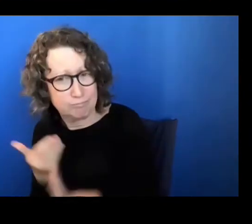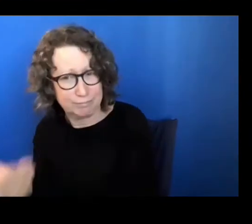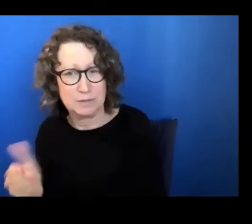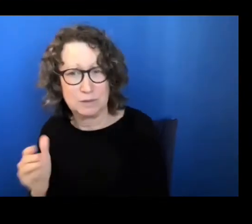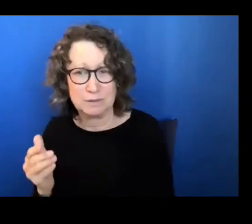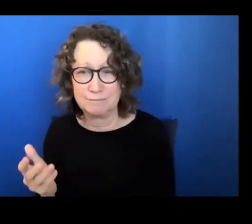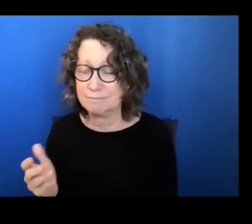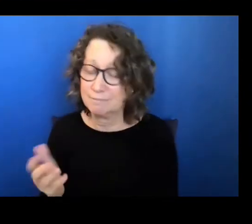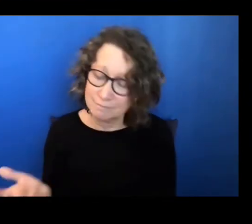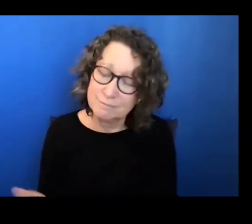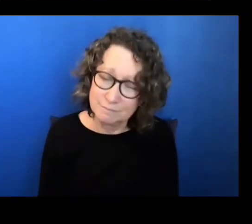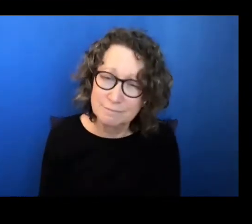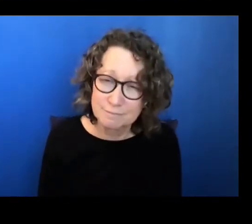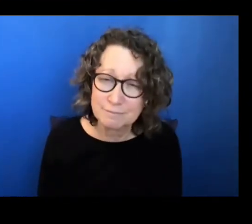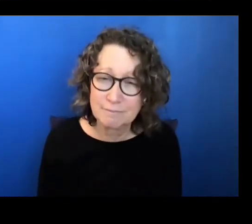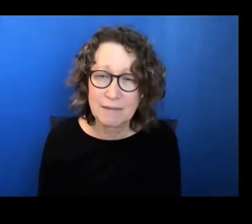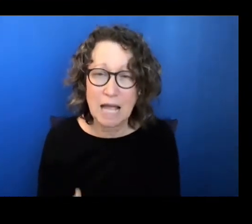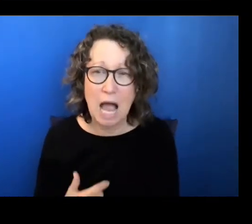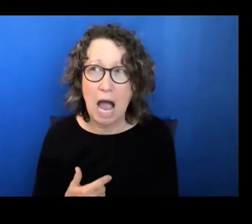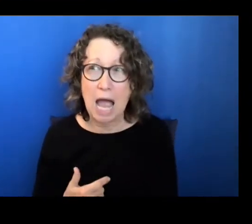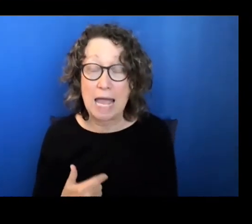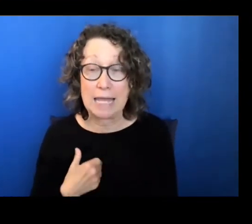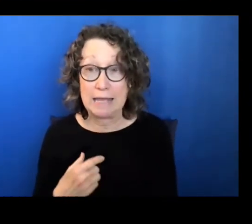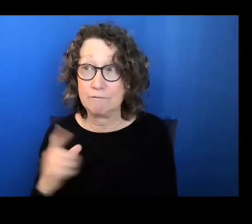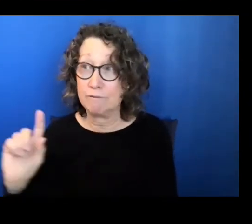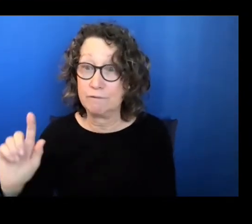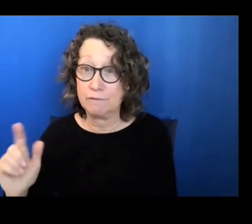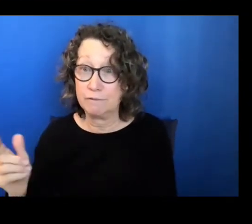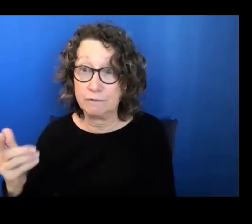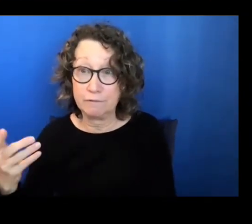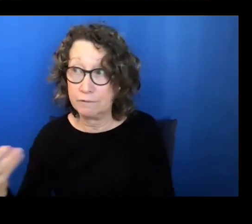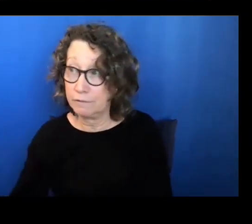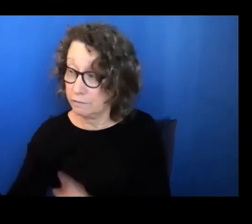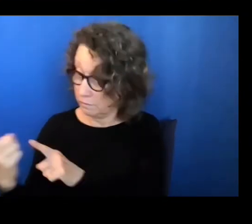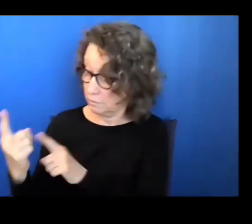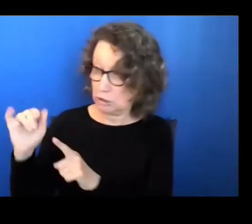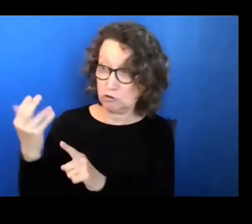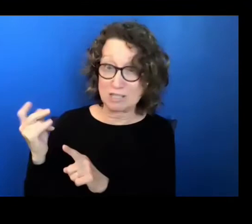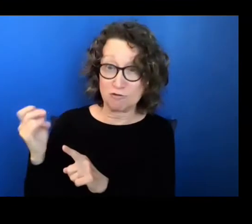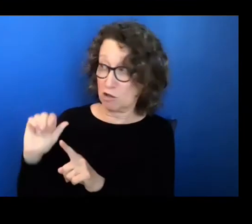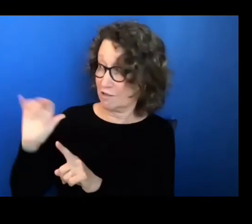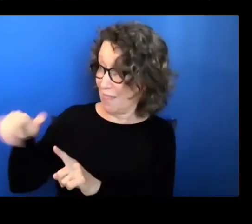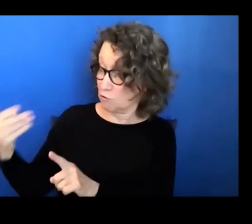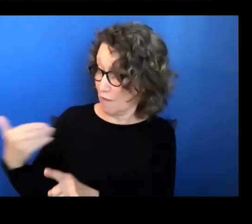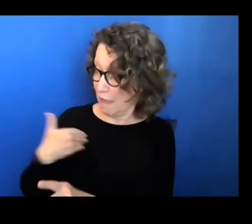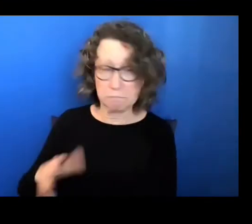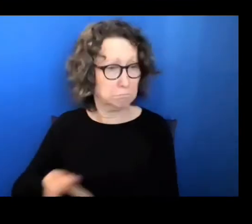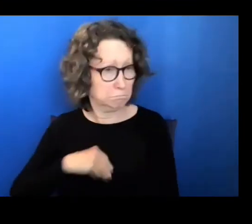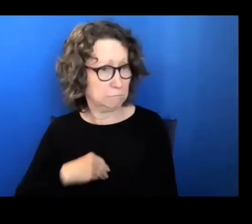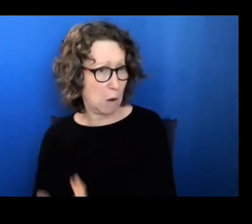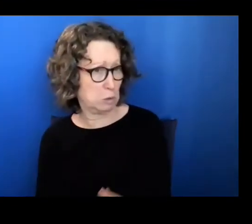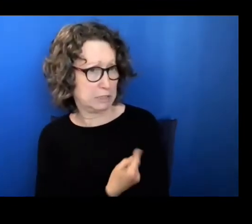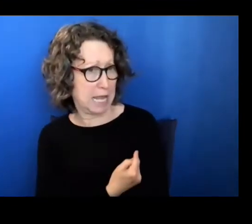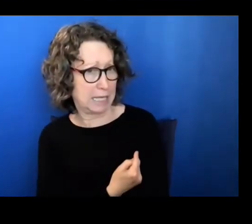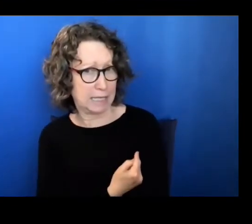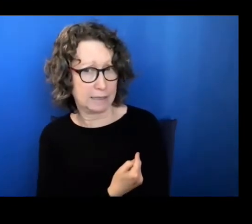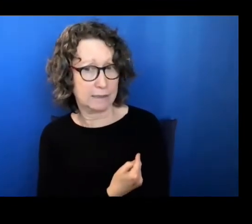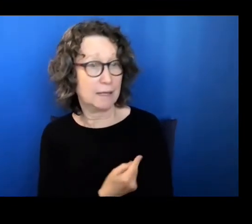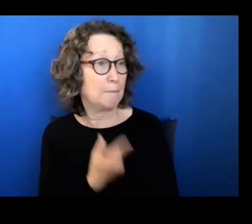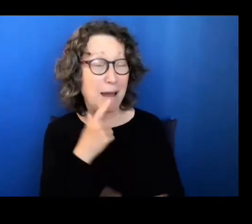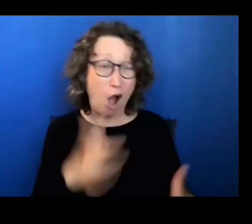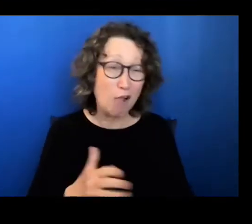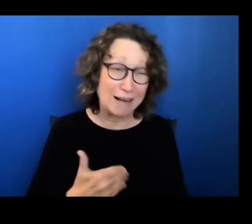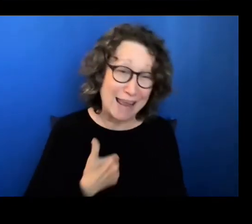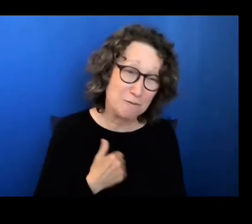that's all I can say. I would not hesitate to take the Johnson & Johnson myself if I hadn't been vaccinated